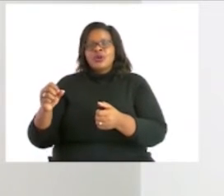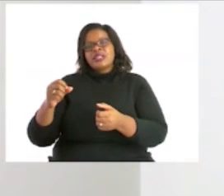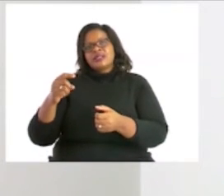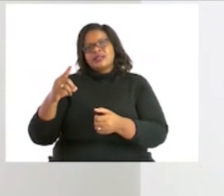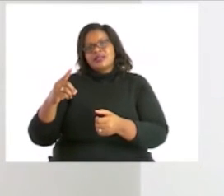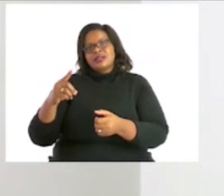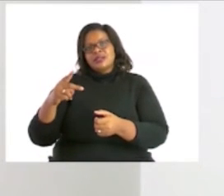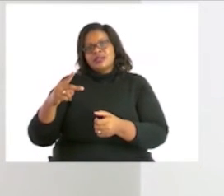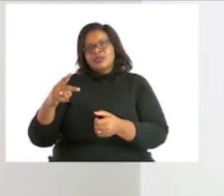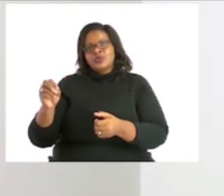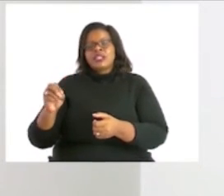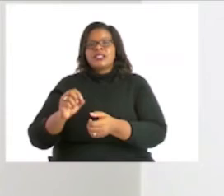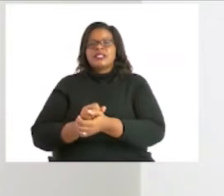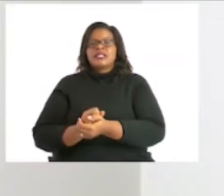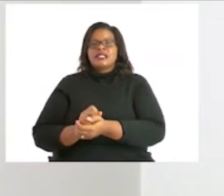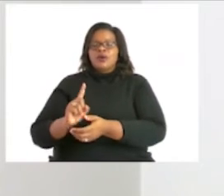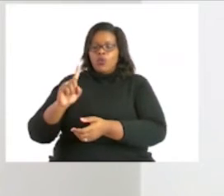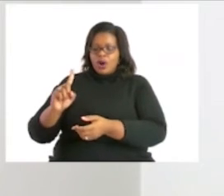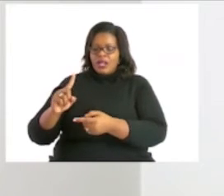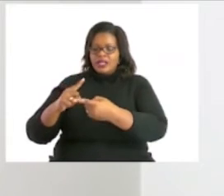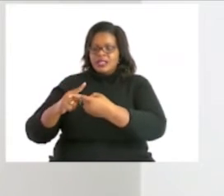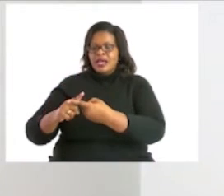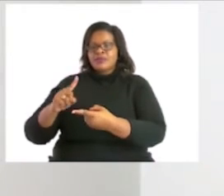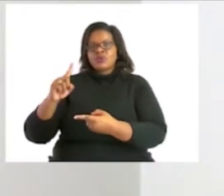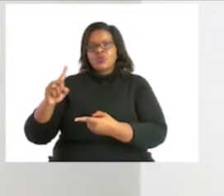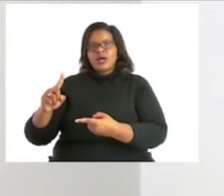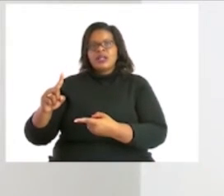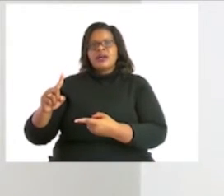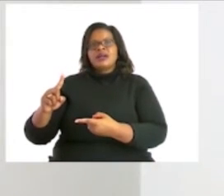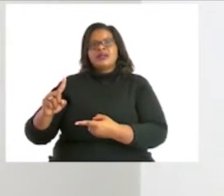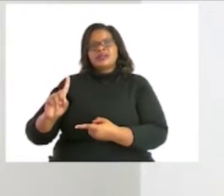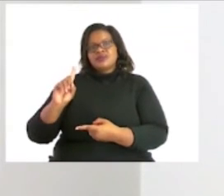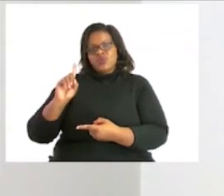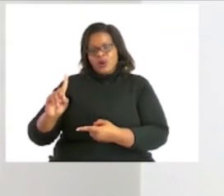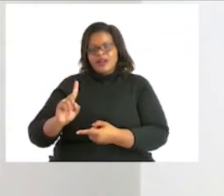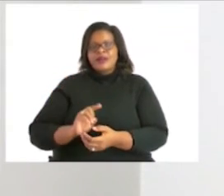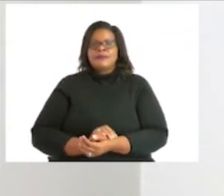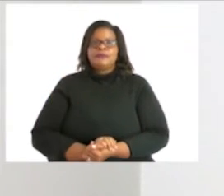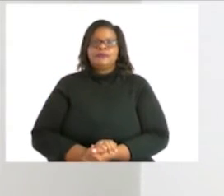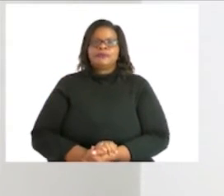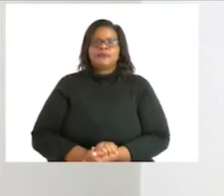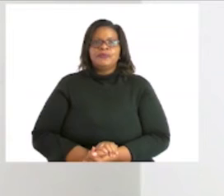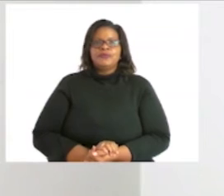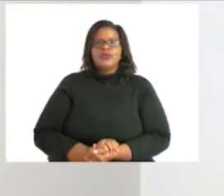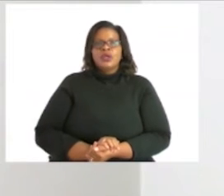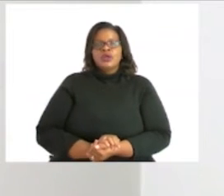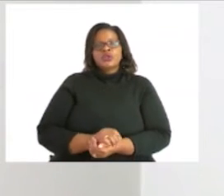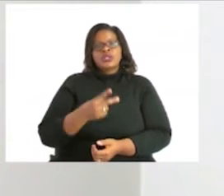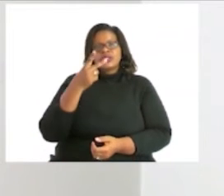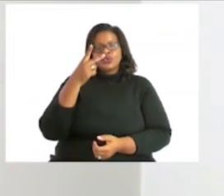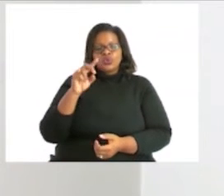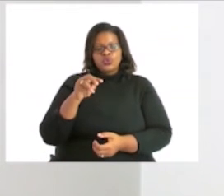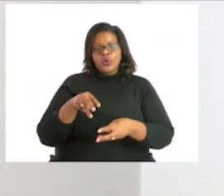plus 1 times 1, and 1 times 1 equals 1. So that is 2 ways how